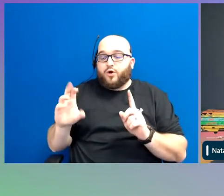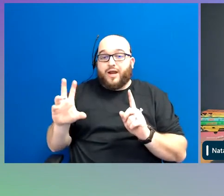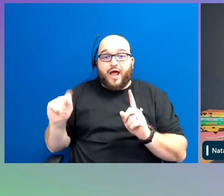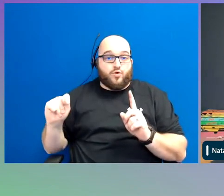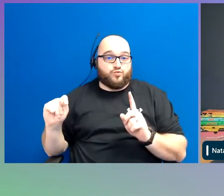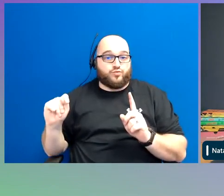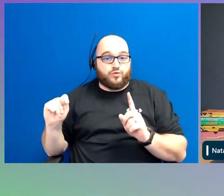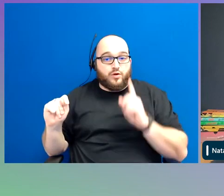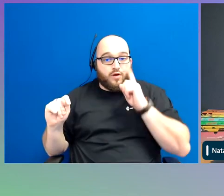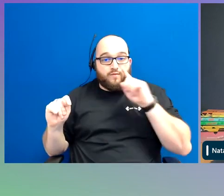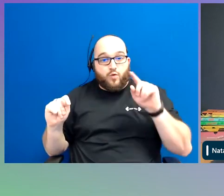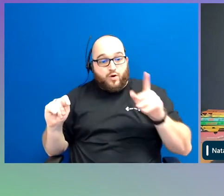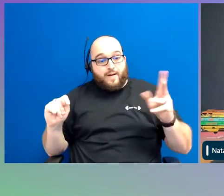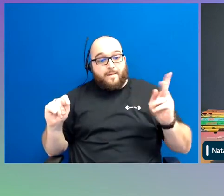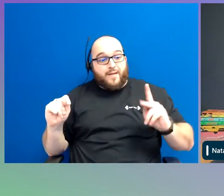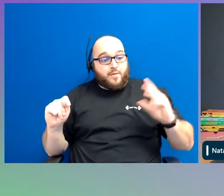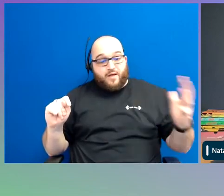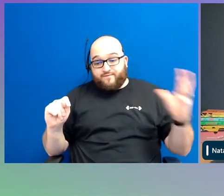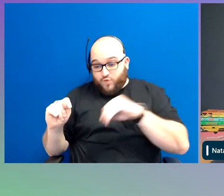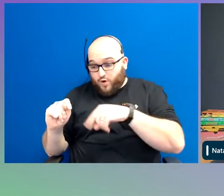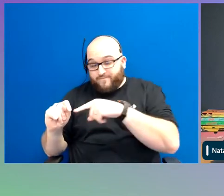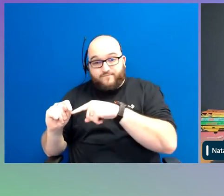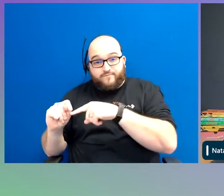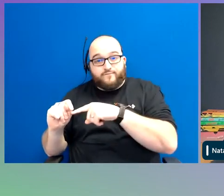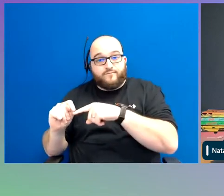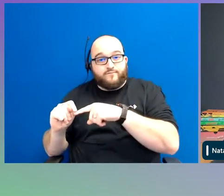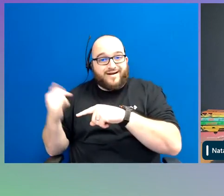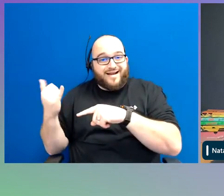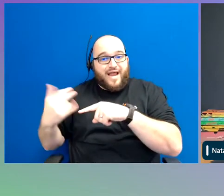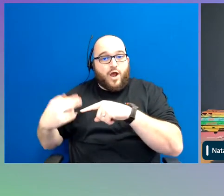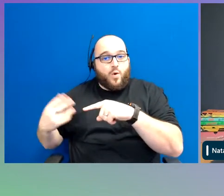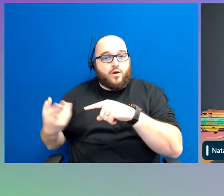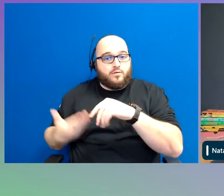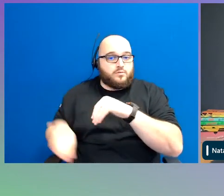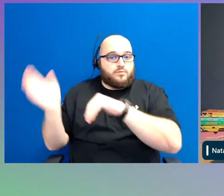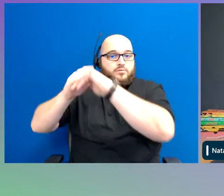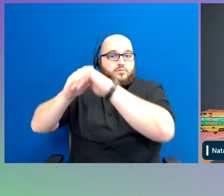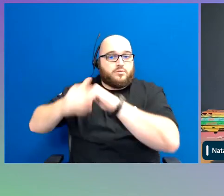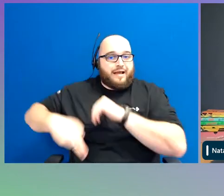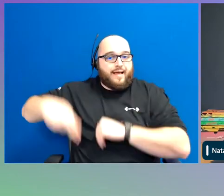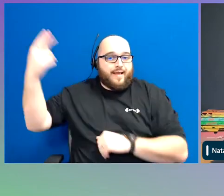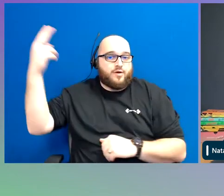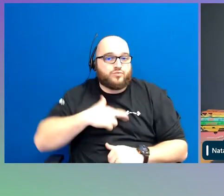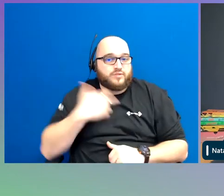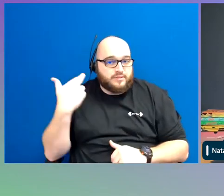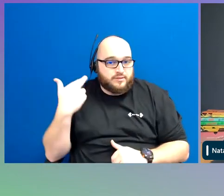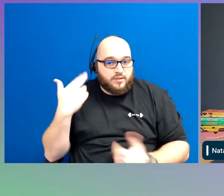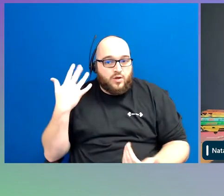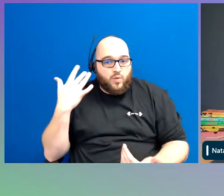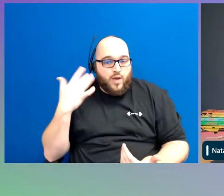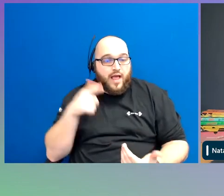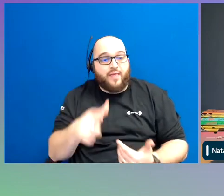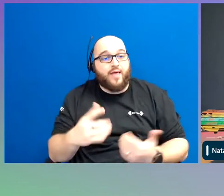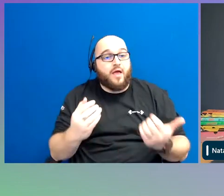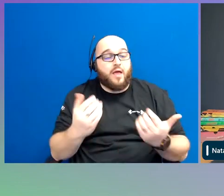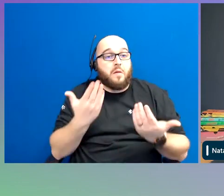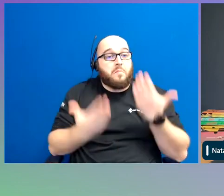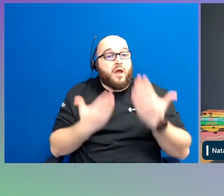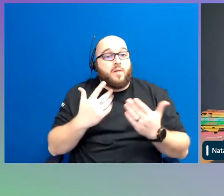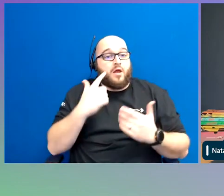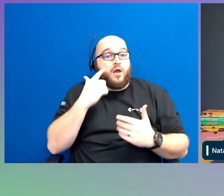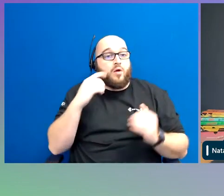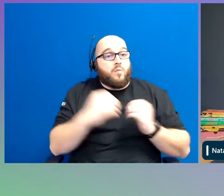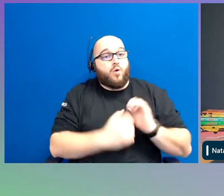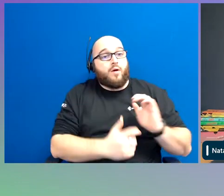those participants would potentially be higher because there'll be a higher demand than maybe from external participants.